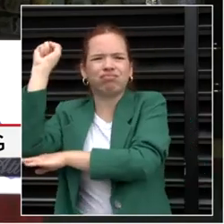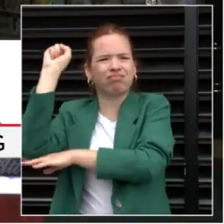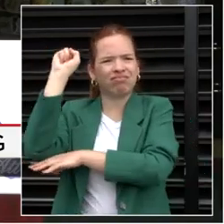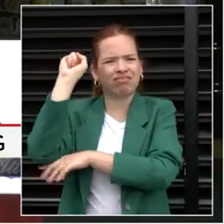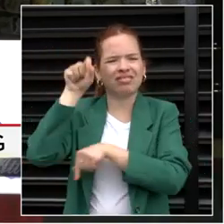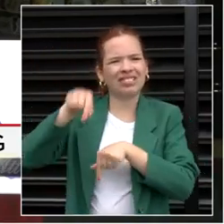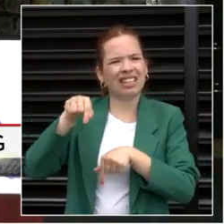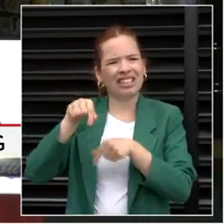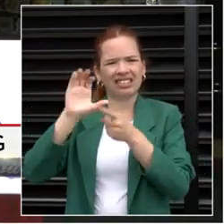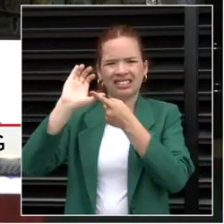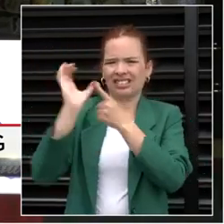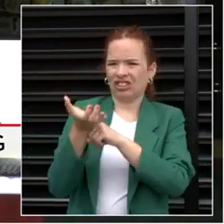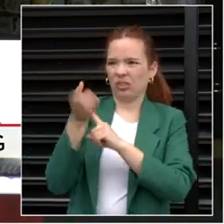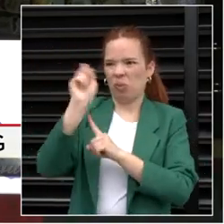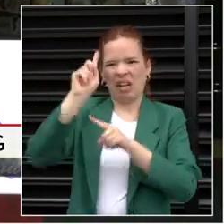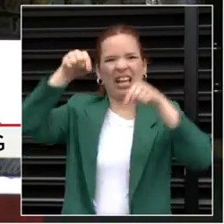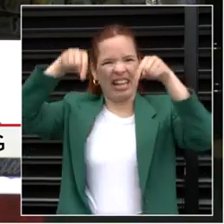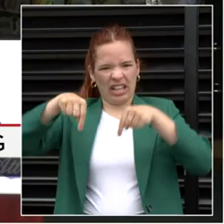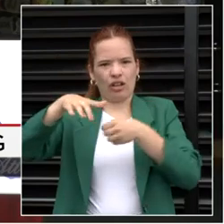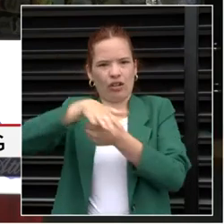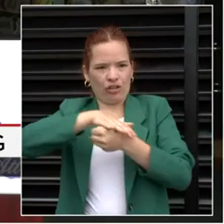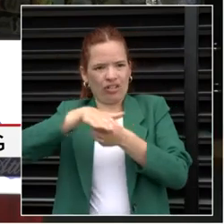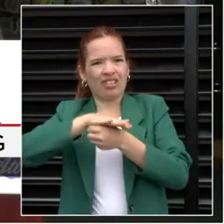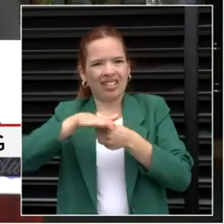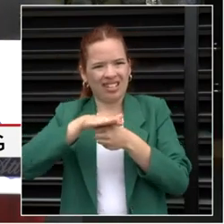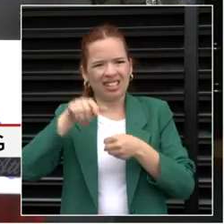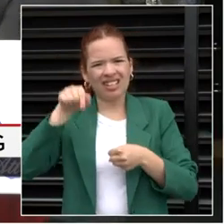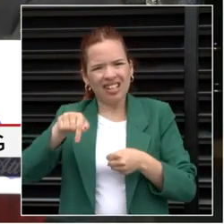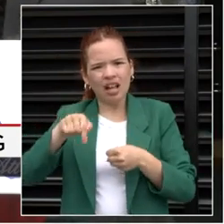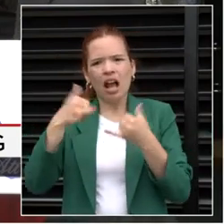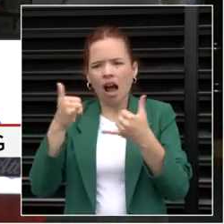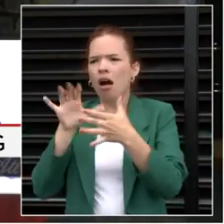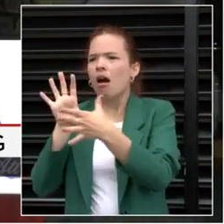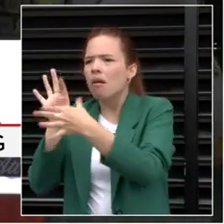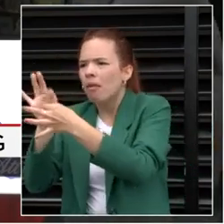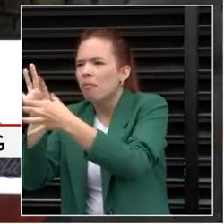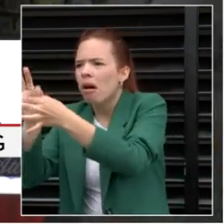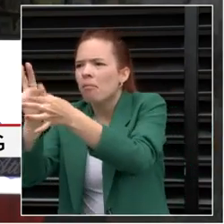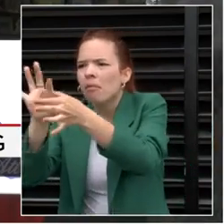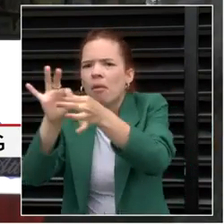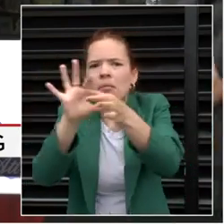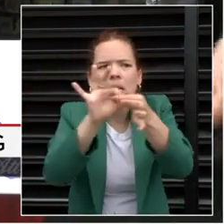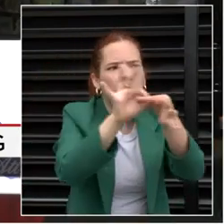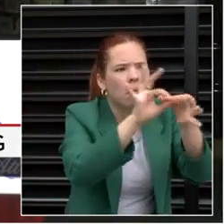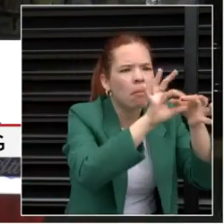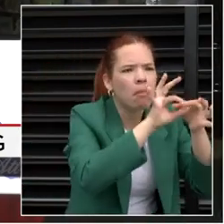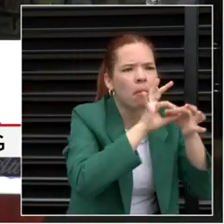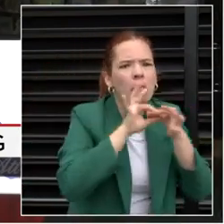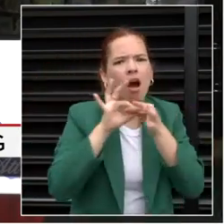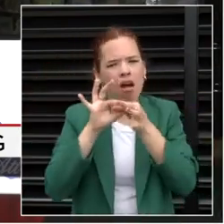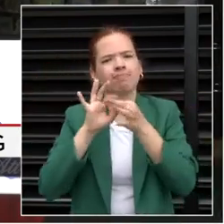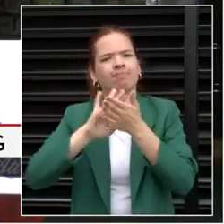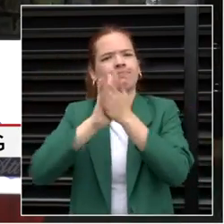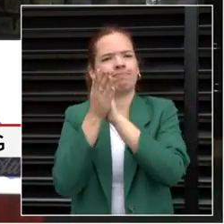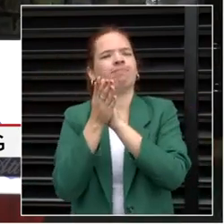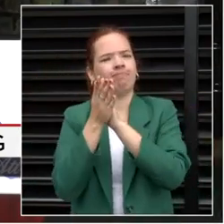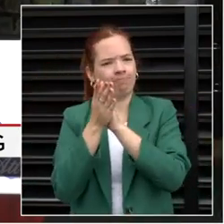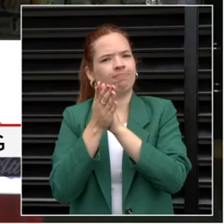club quickly became part of a network of venues that made way for this natural groundswell to